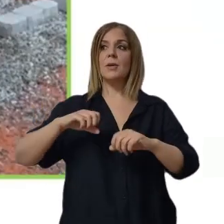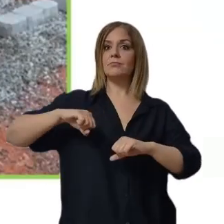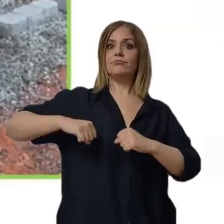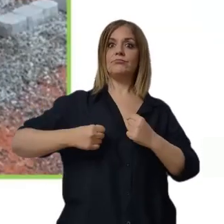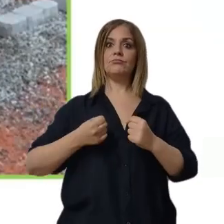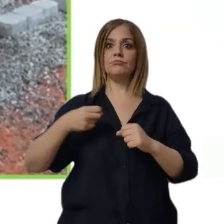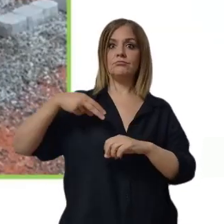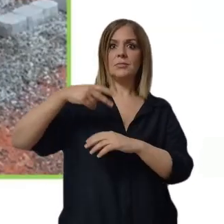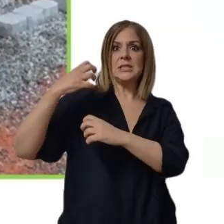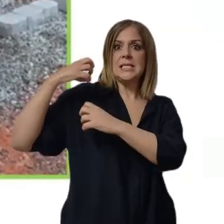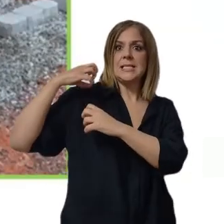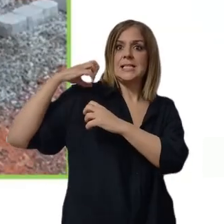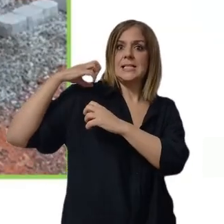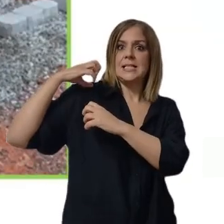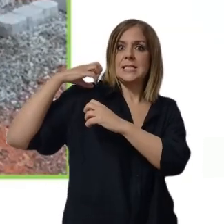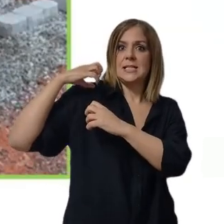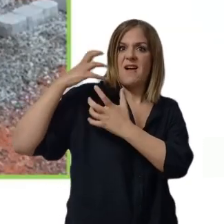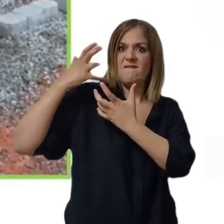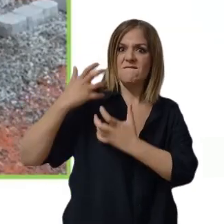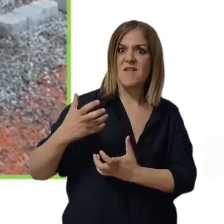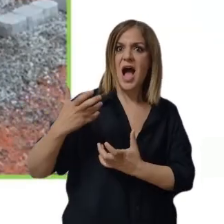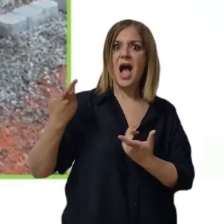moving heavy